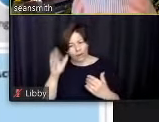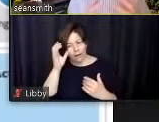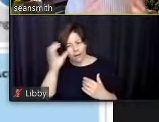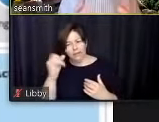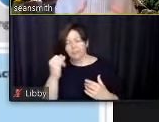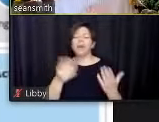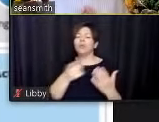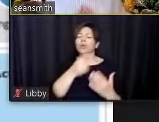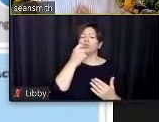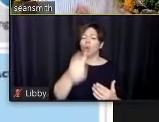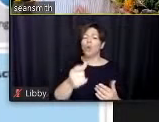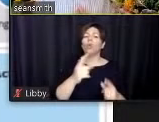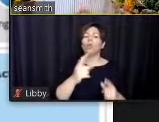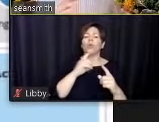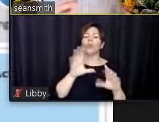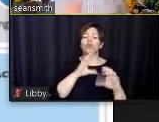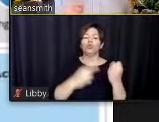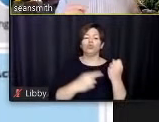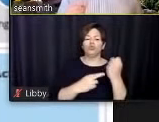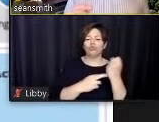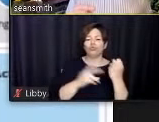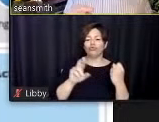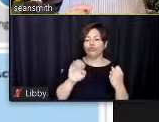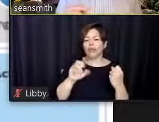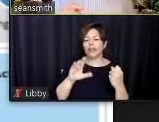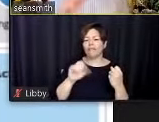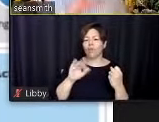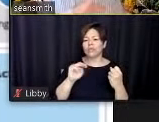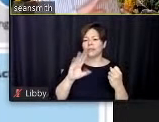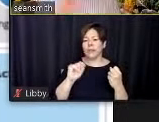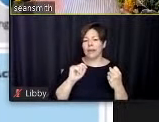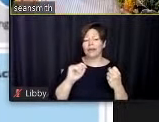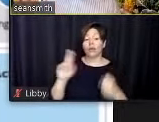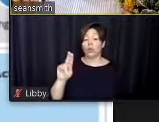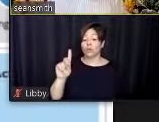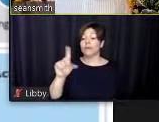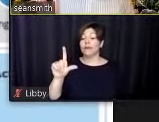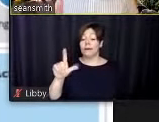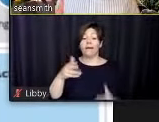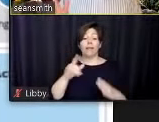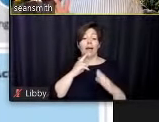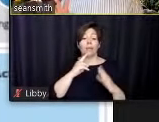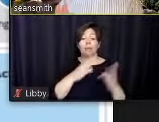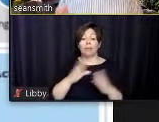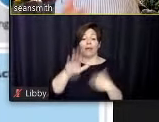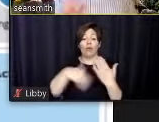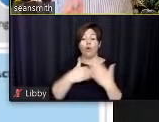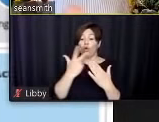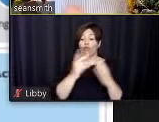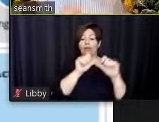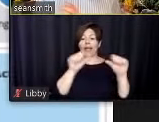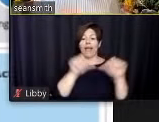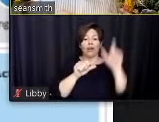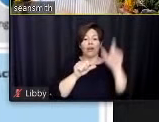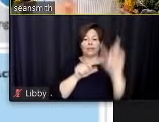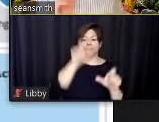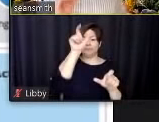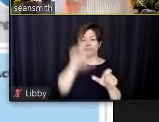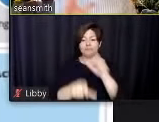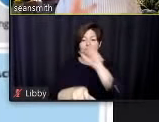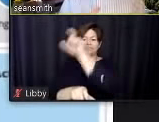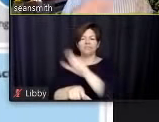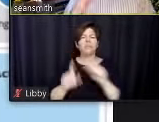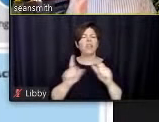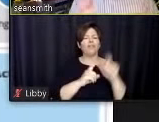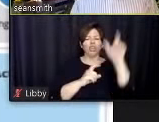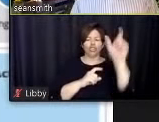let me do some reinforcement. UDL allows me to plan across all three of these areas, and let me use engagement as